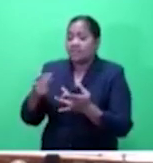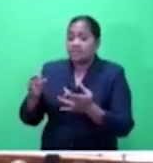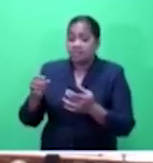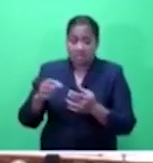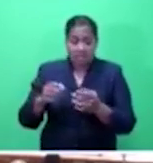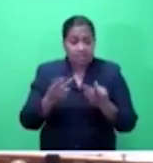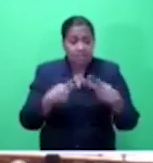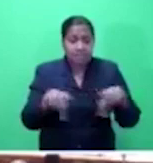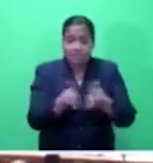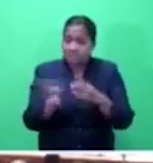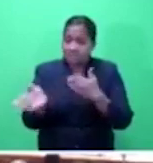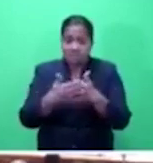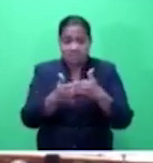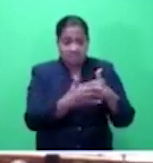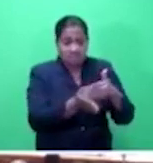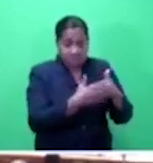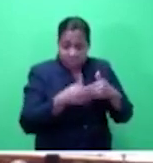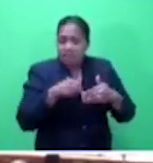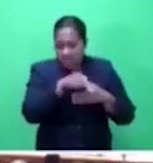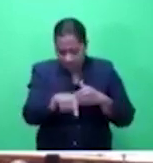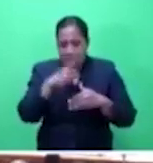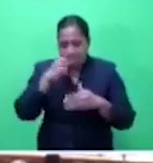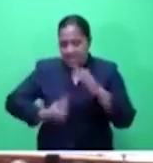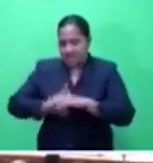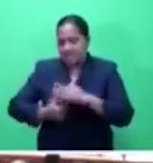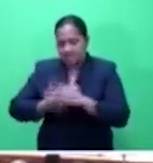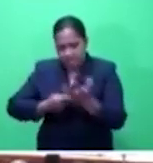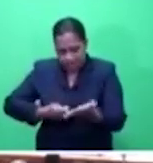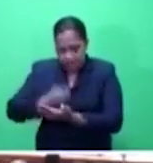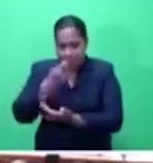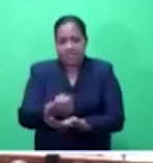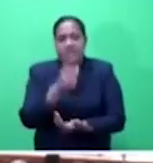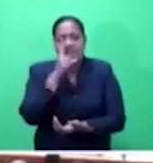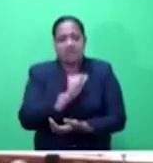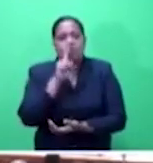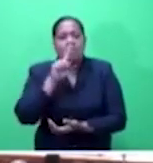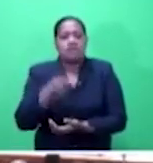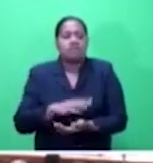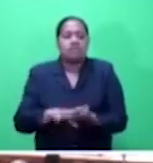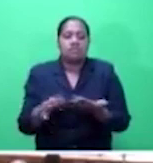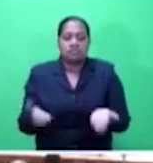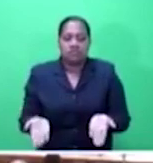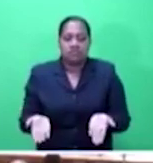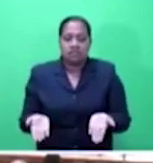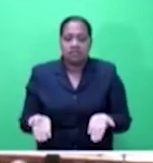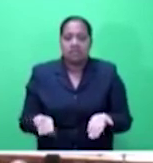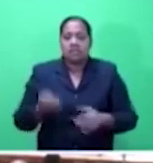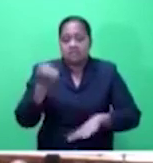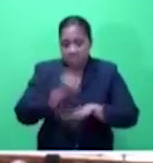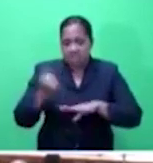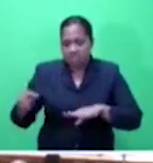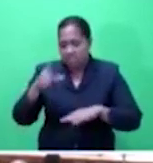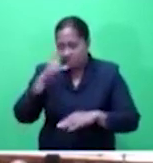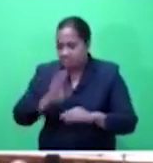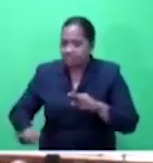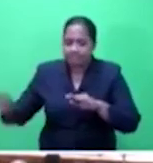areas will be able to access these payments as well. The government will also subsidize the difference for any Fijians who do not have this full